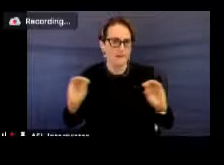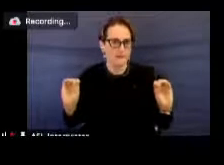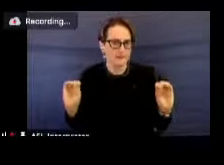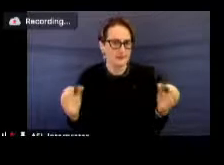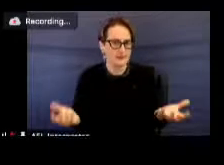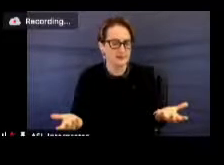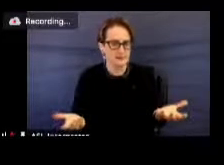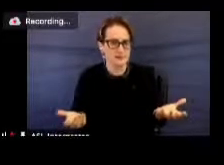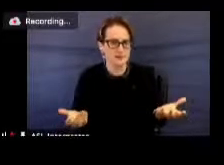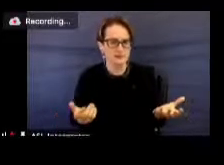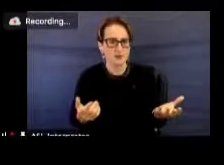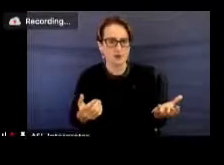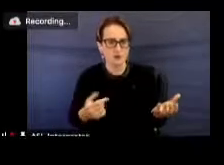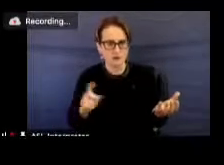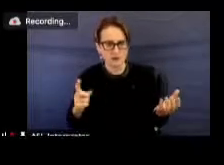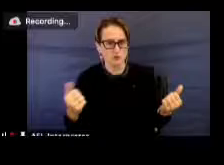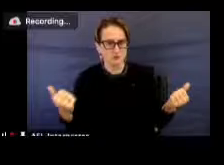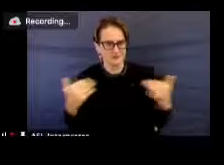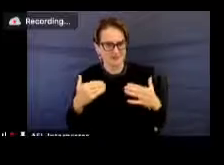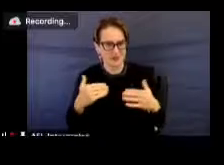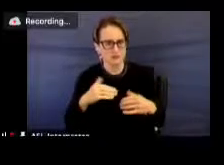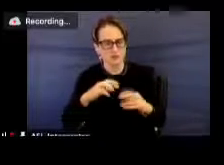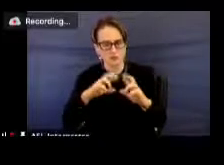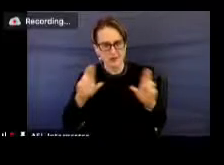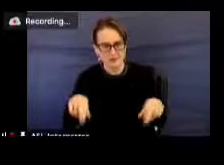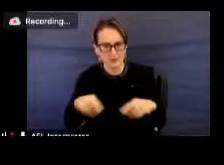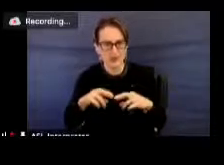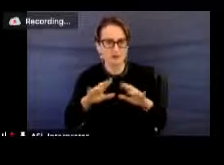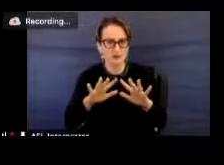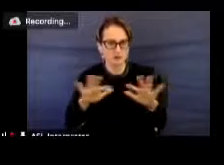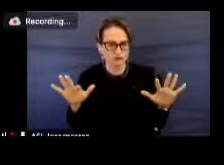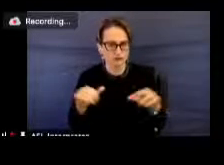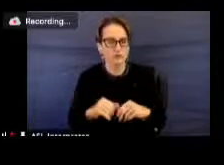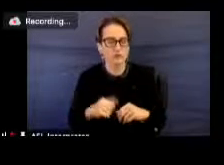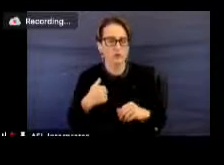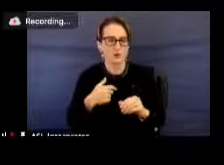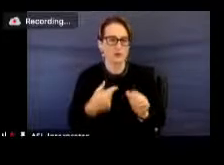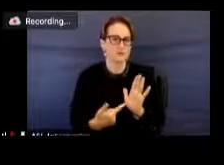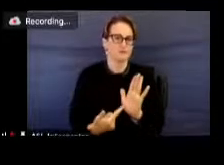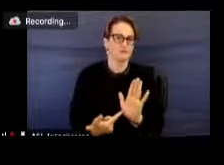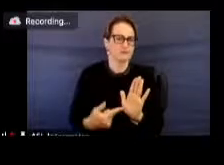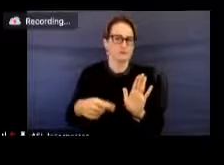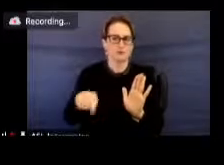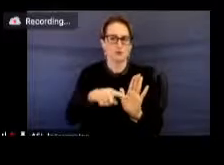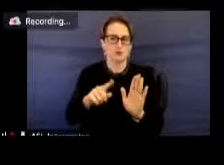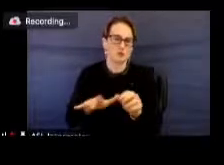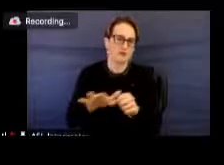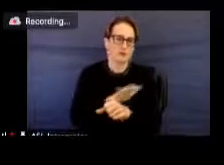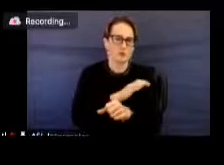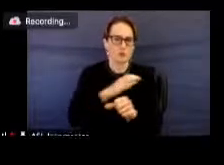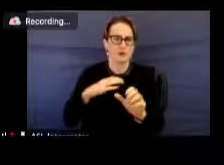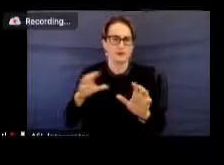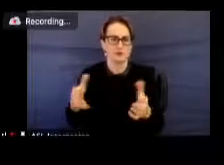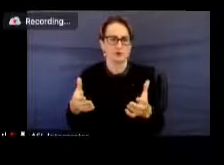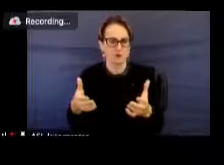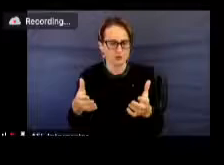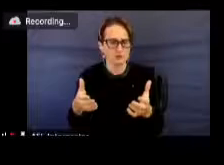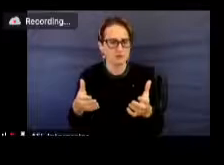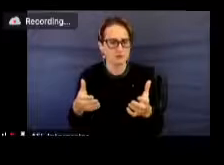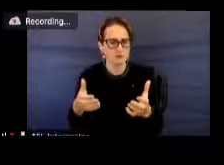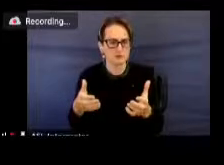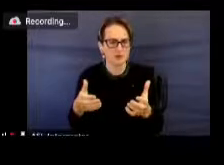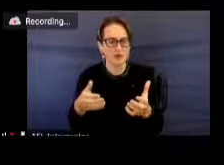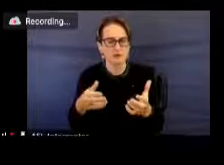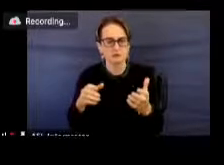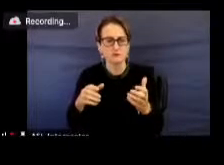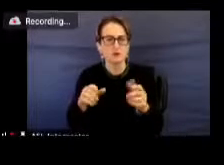their, resumes and everything, and actually bring that before the full commission at some point. and do the conflict of interest